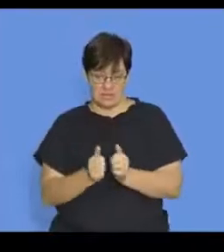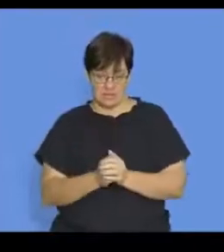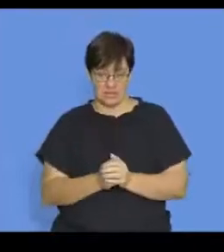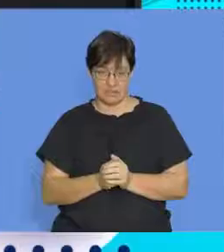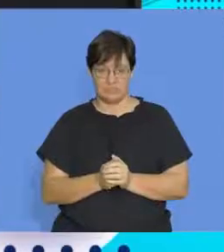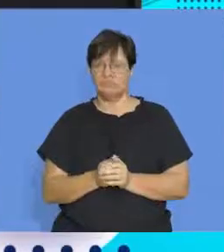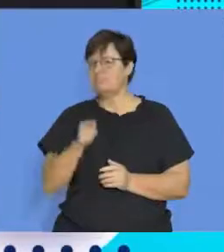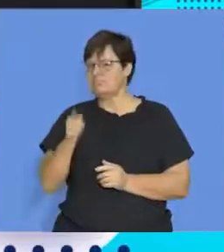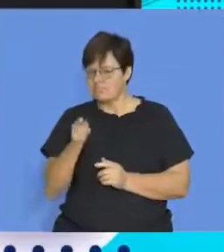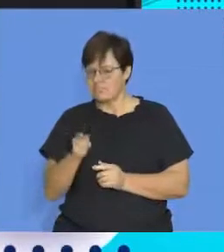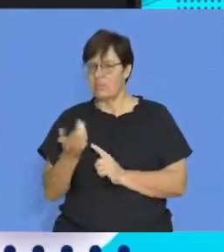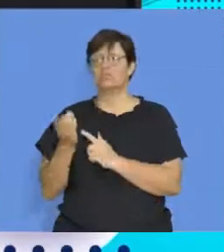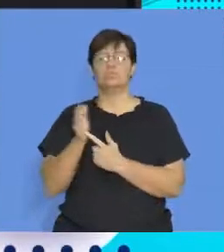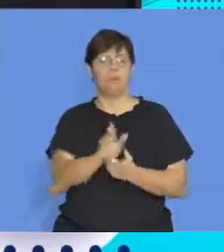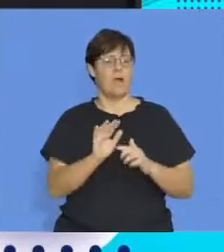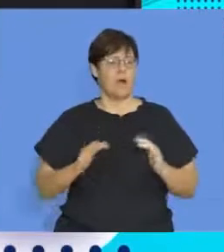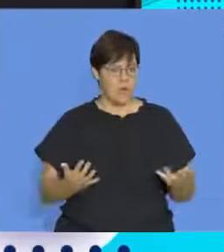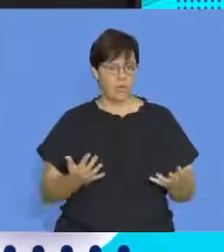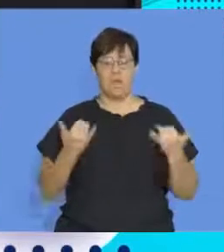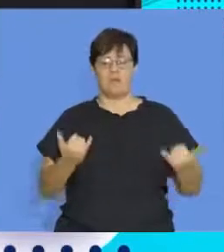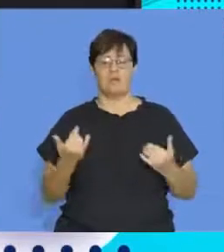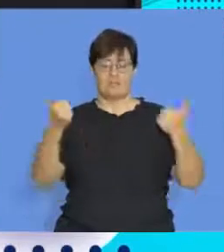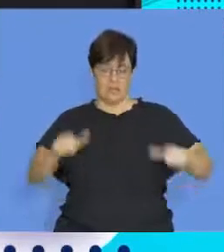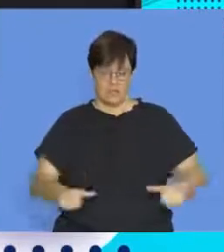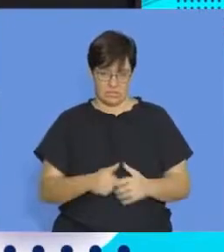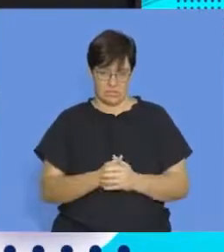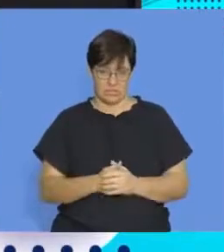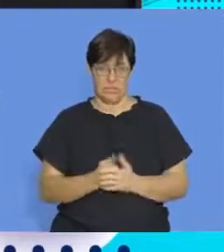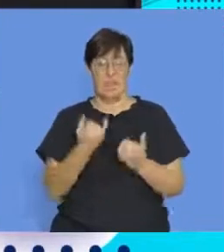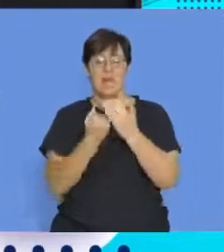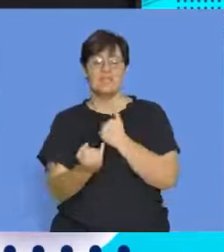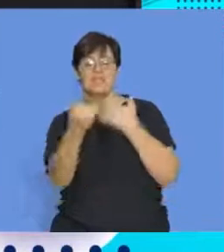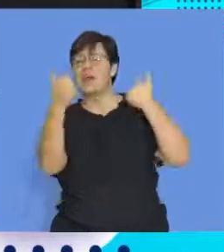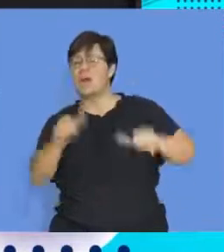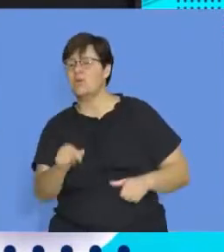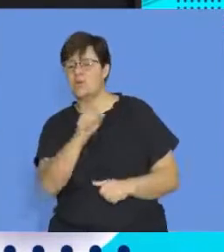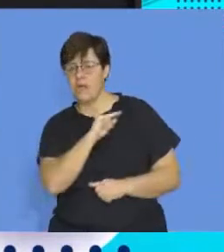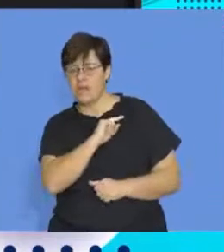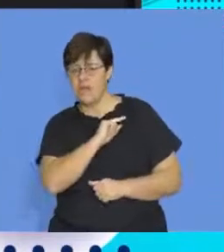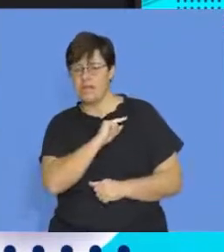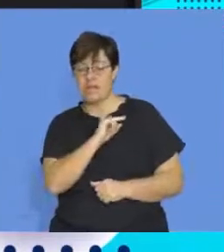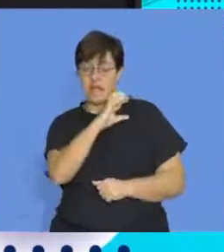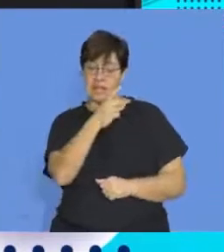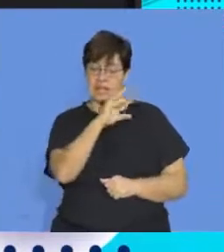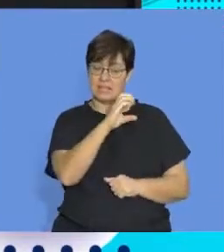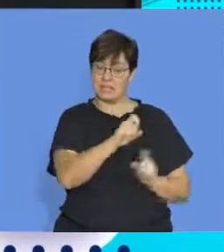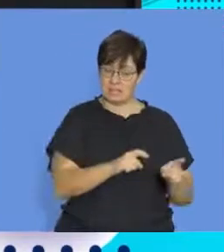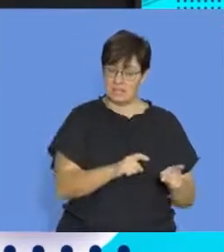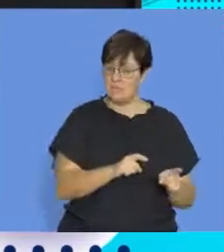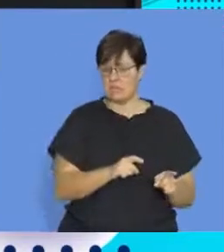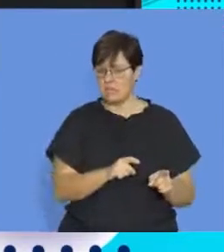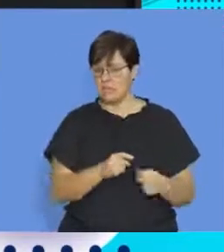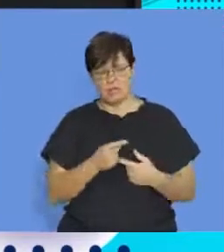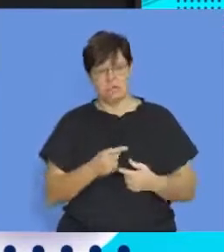partner. Okay, so that's going to be shown in the current account. Individual accounts, because